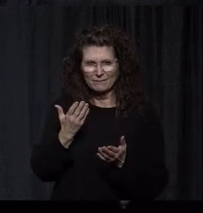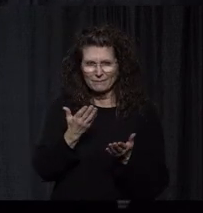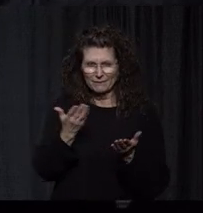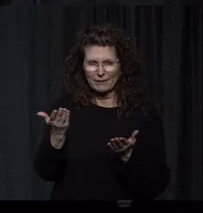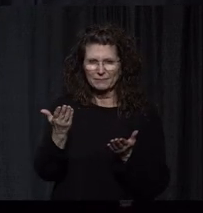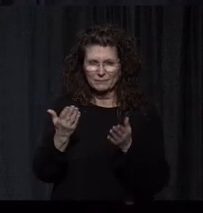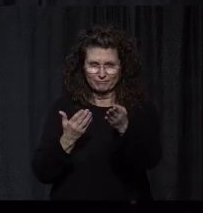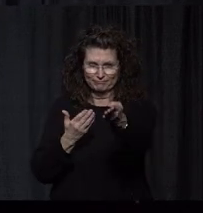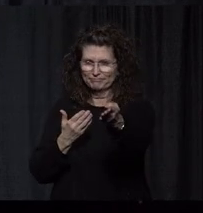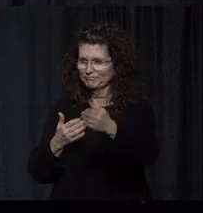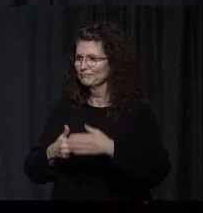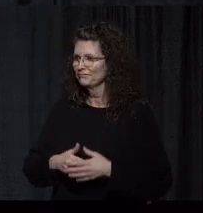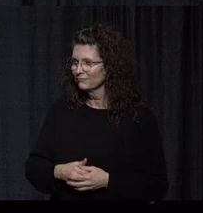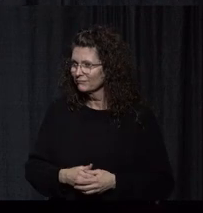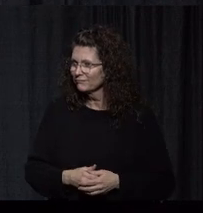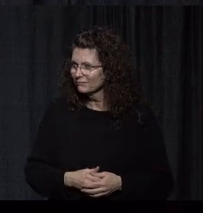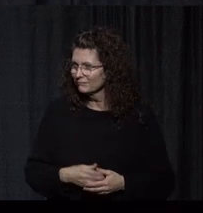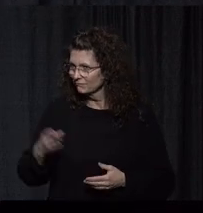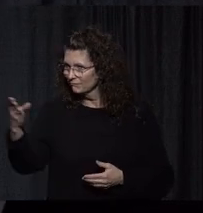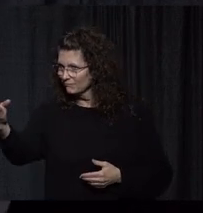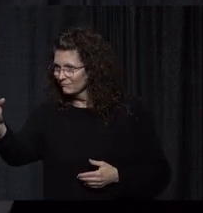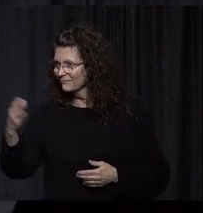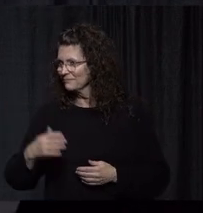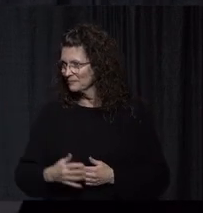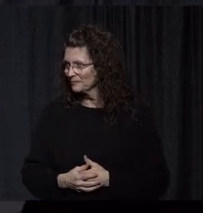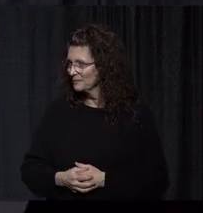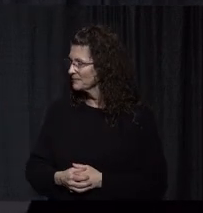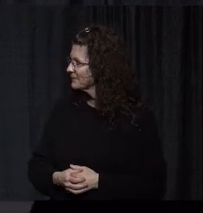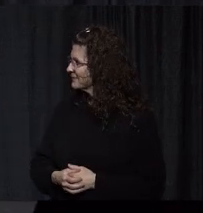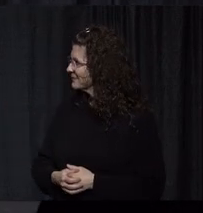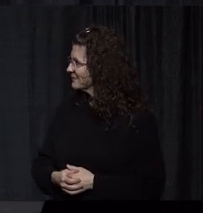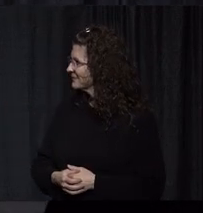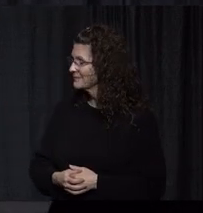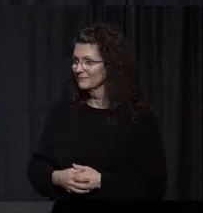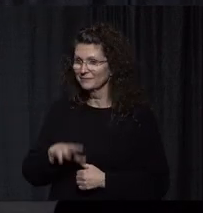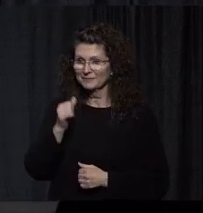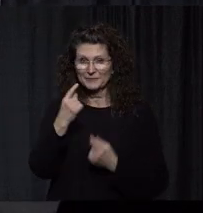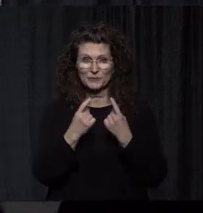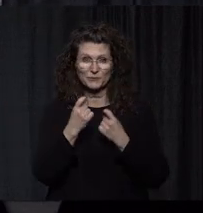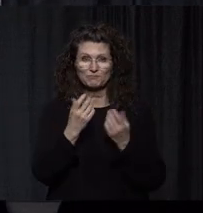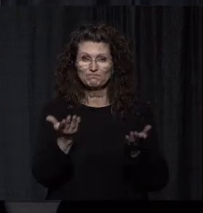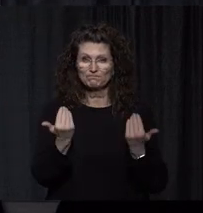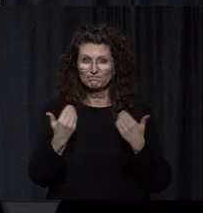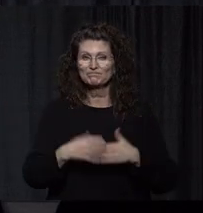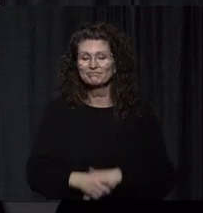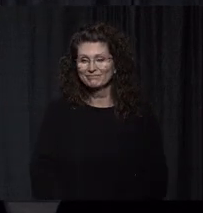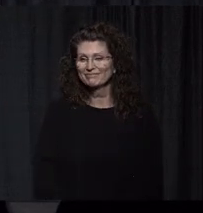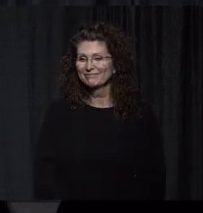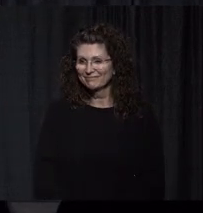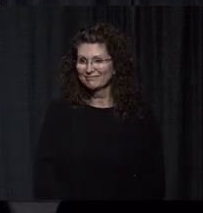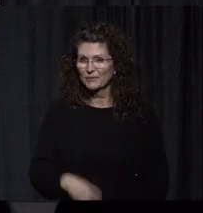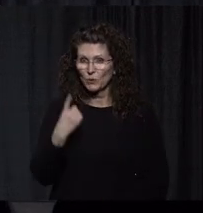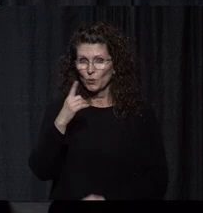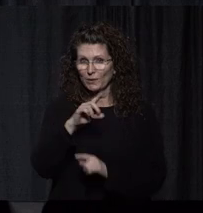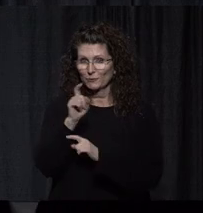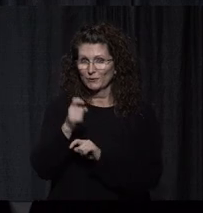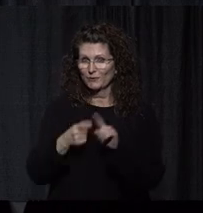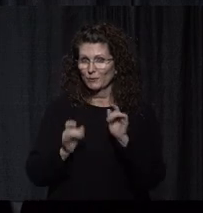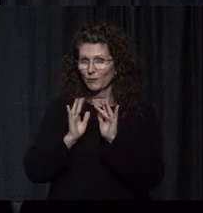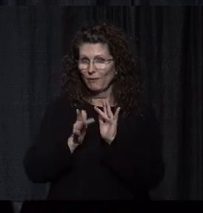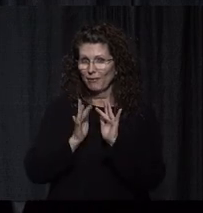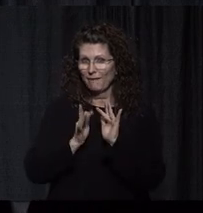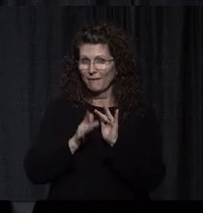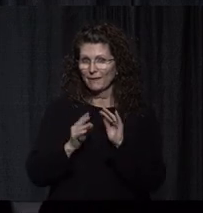do jump up and ask a question. I do have one from online, one of